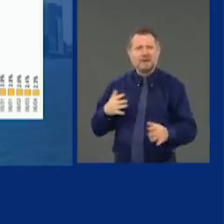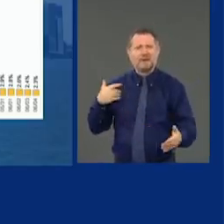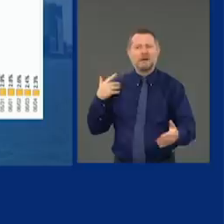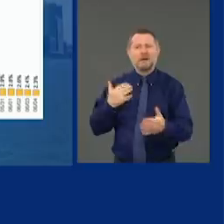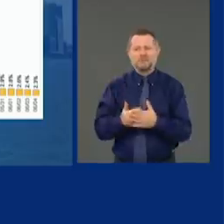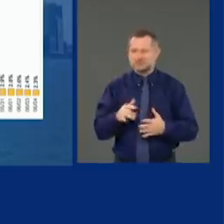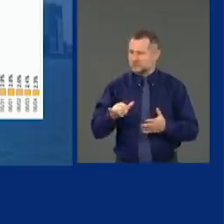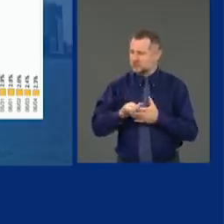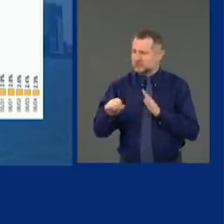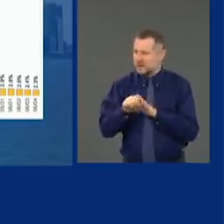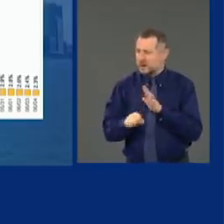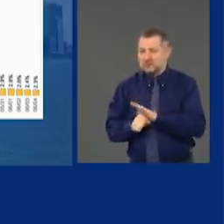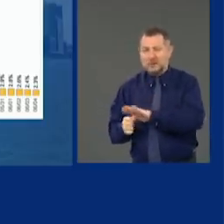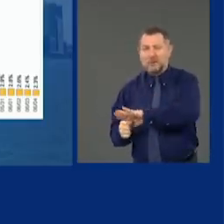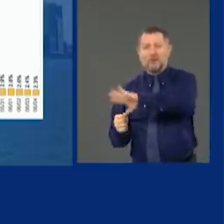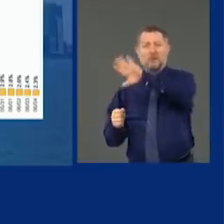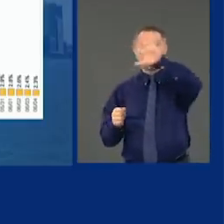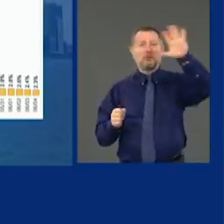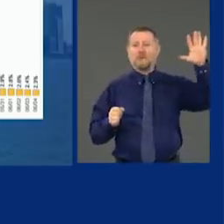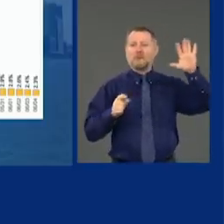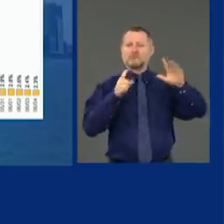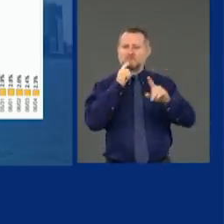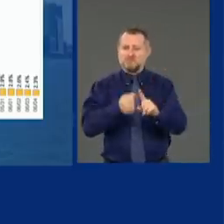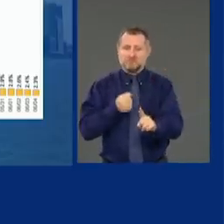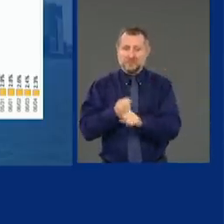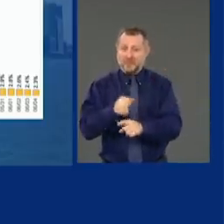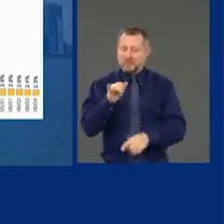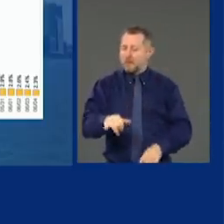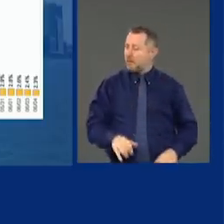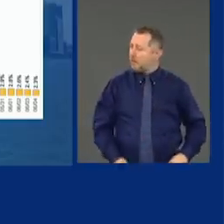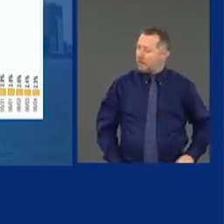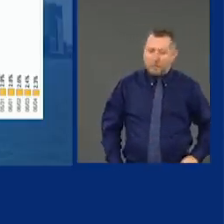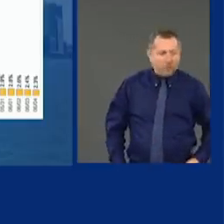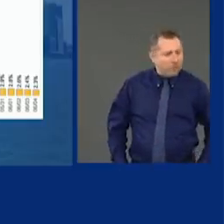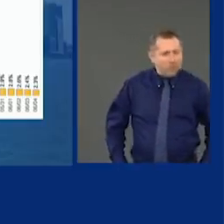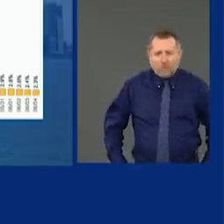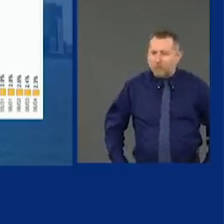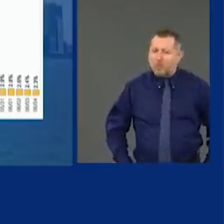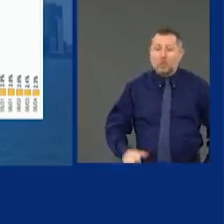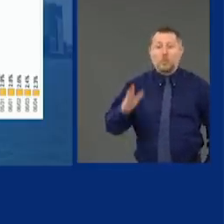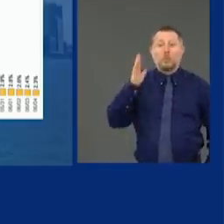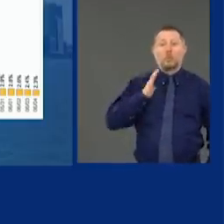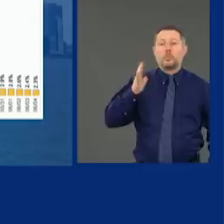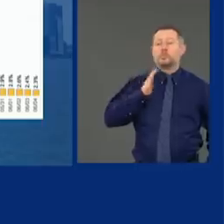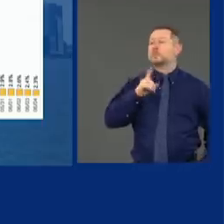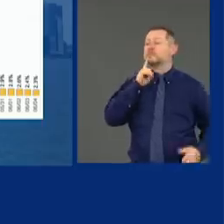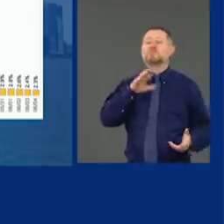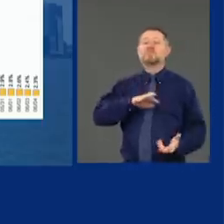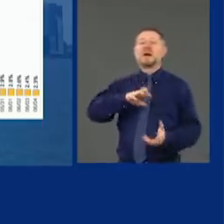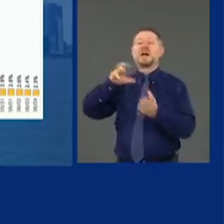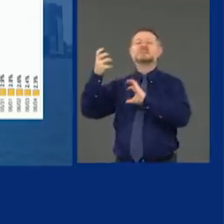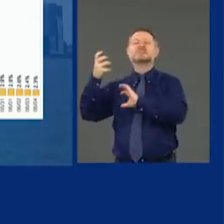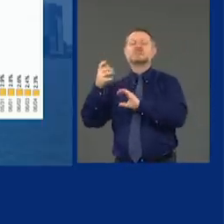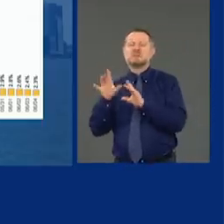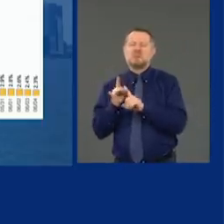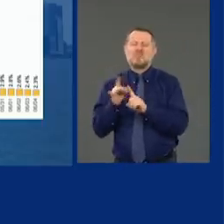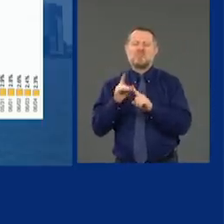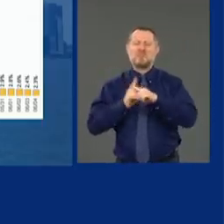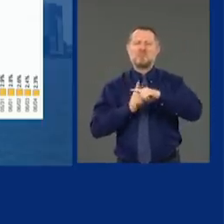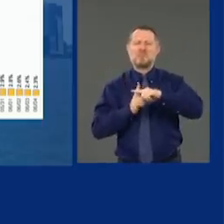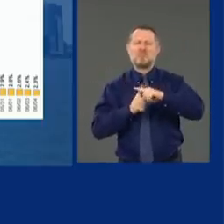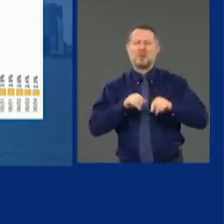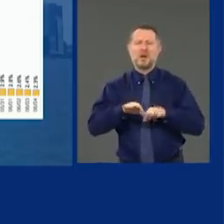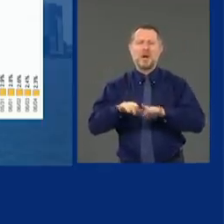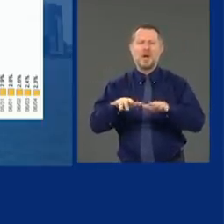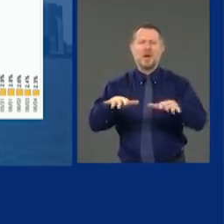States that has gone from where we were to where we are. No state in the United States that has